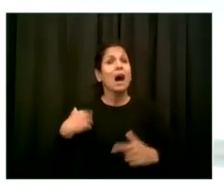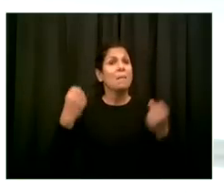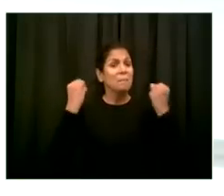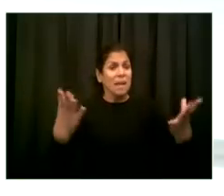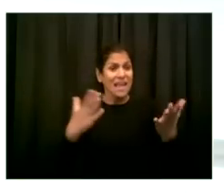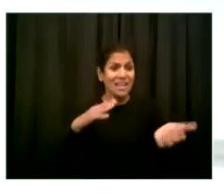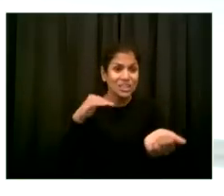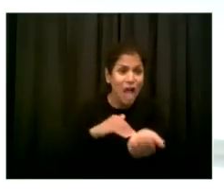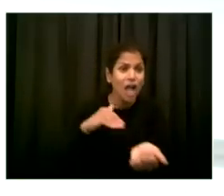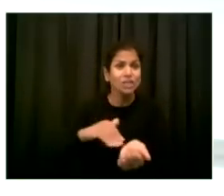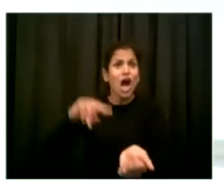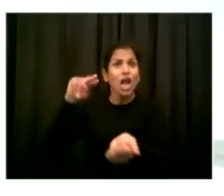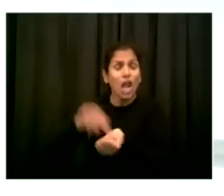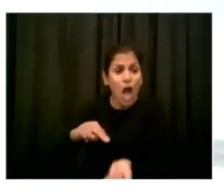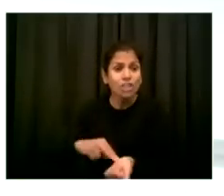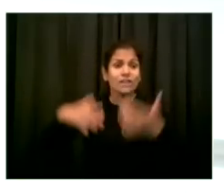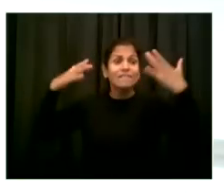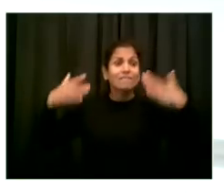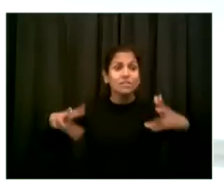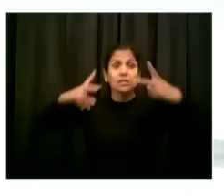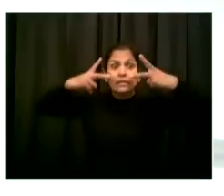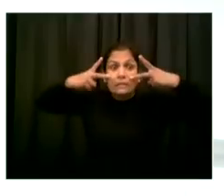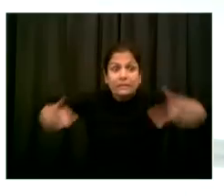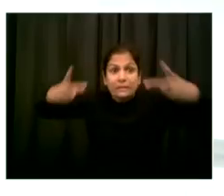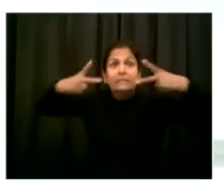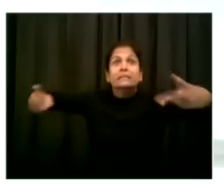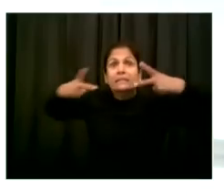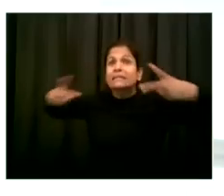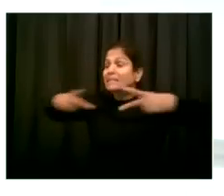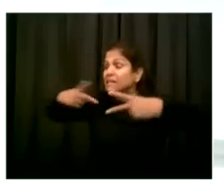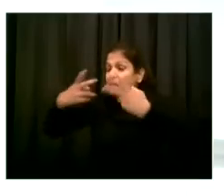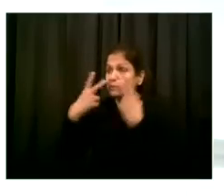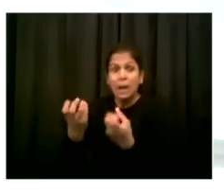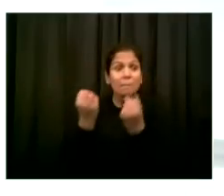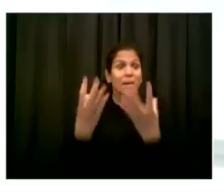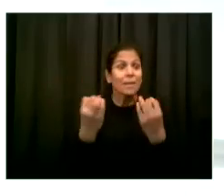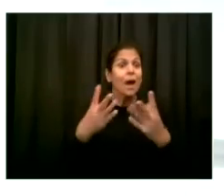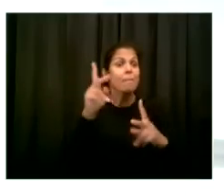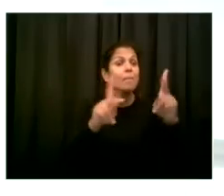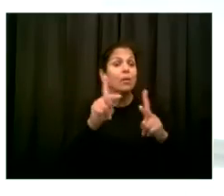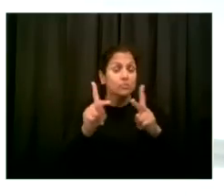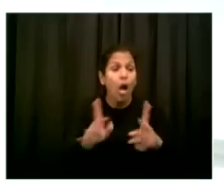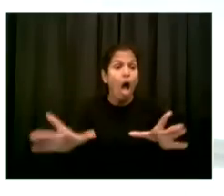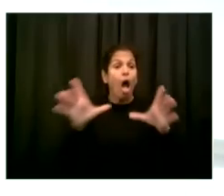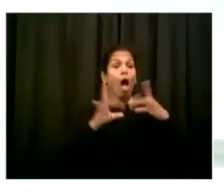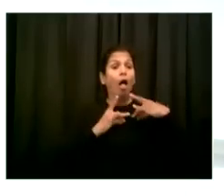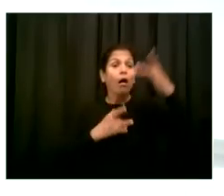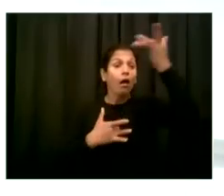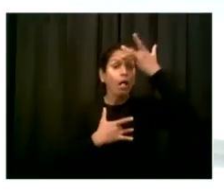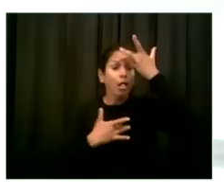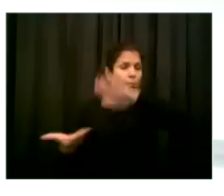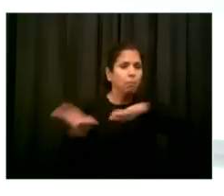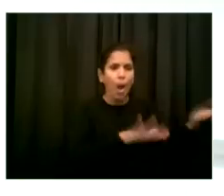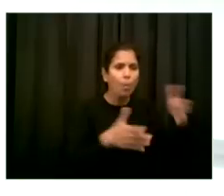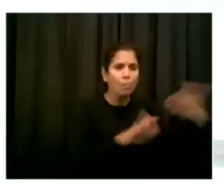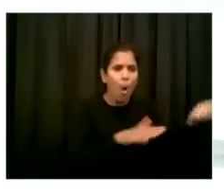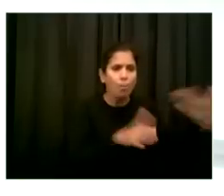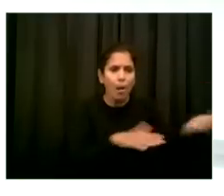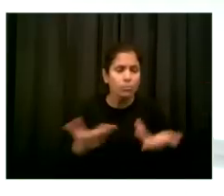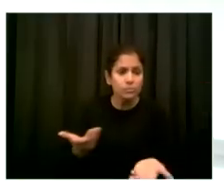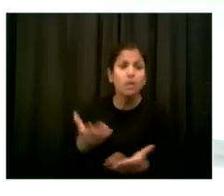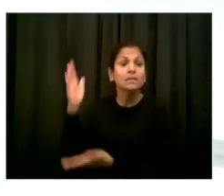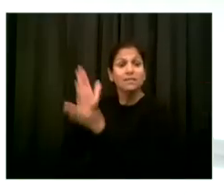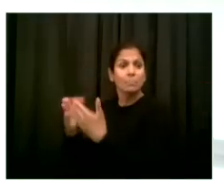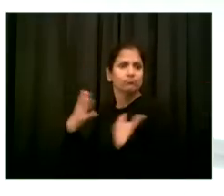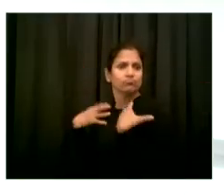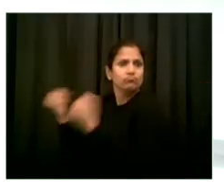to prevent as much of it as possible. So we've done that in a way that communicates our guidance, our public health guidance,